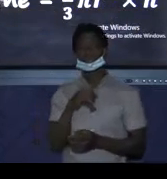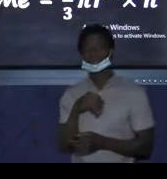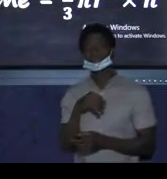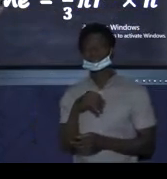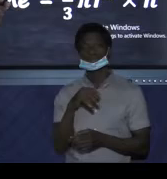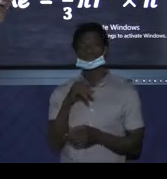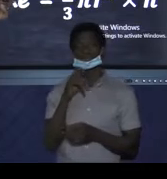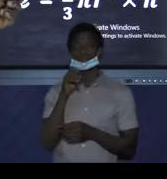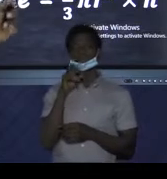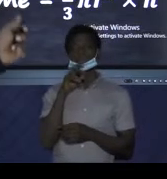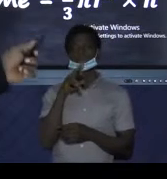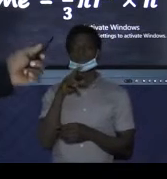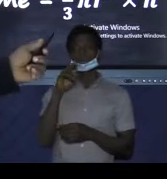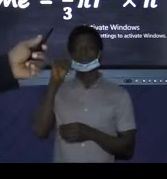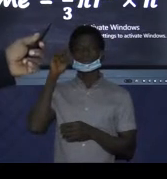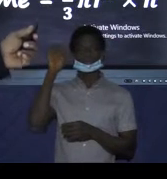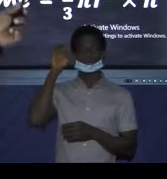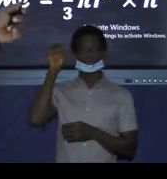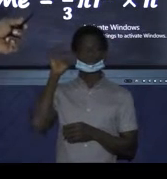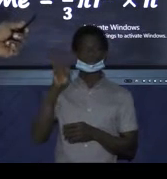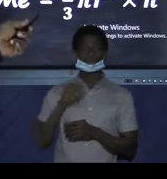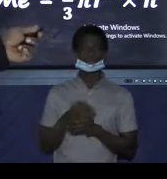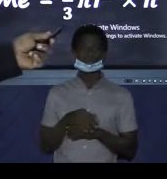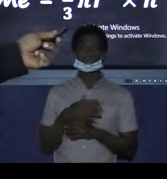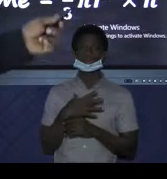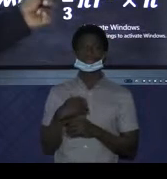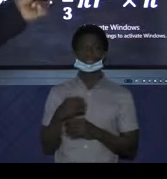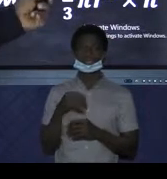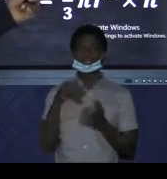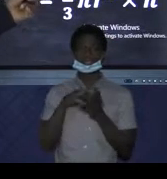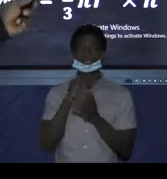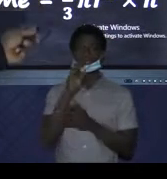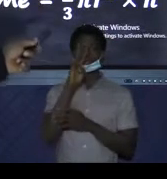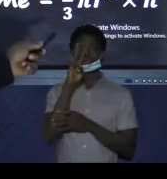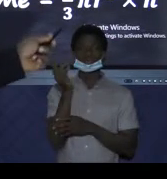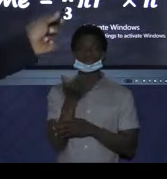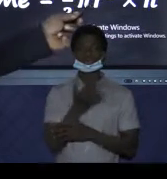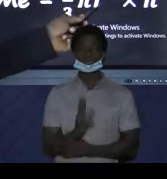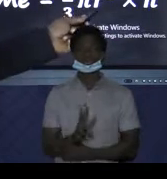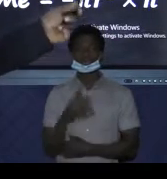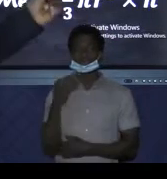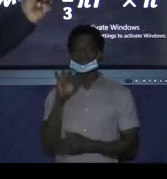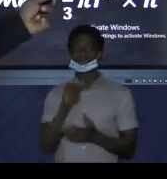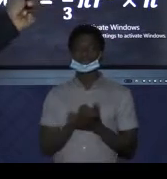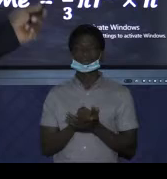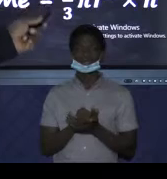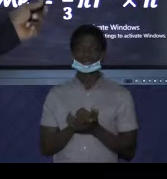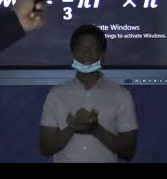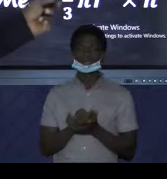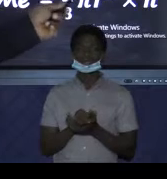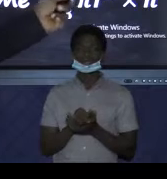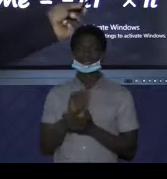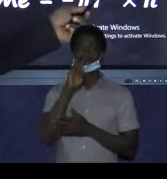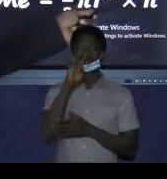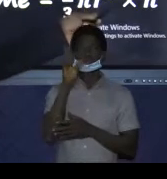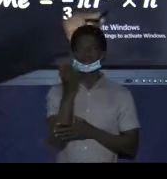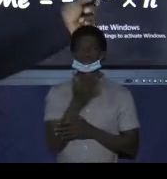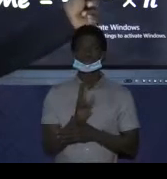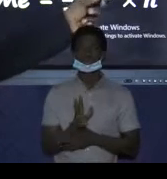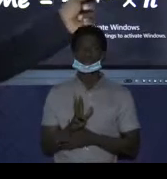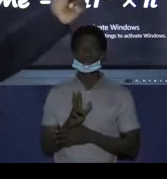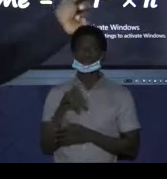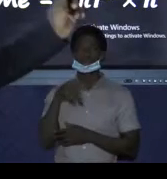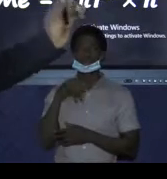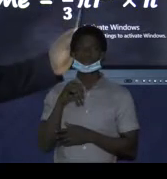That means that the volume of the cone, of the sphere rather, is two-thirds of that. That is two-thirds pi r